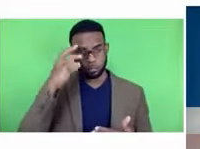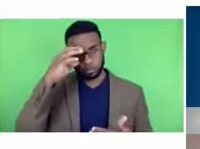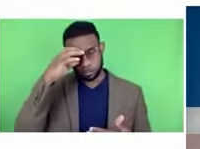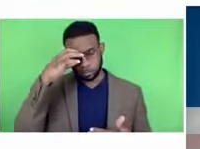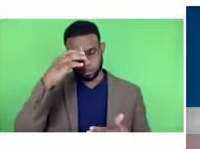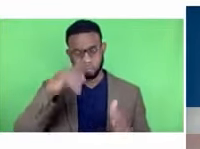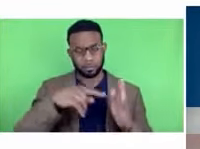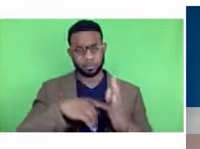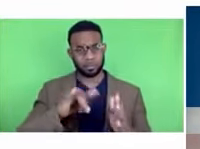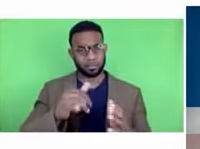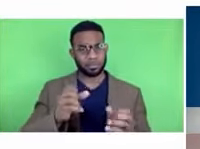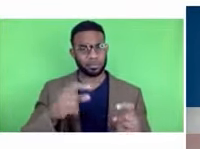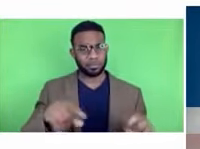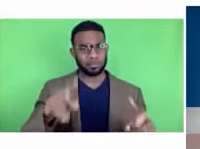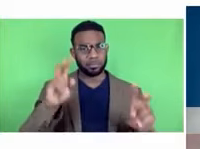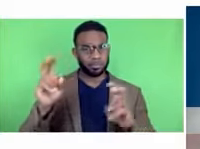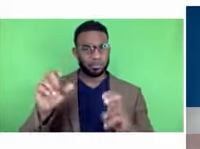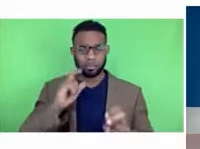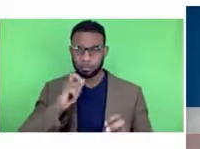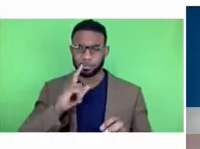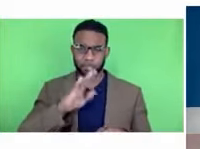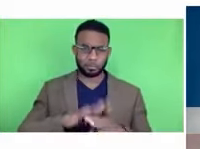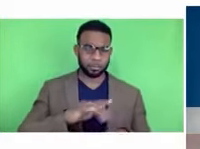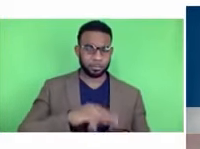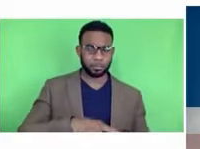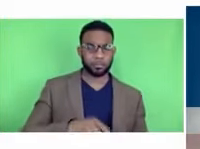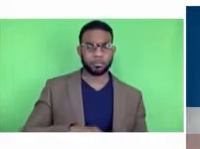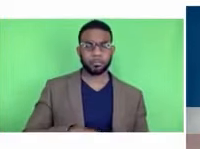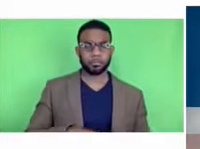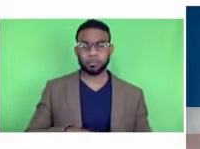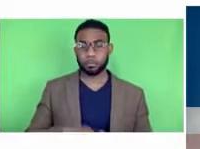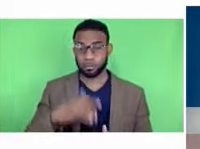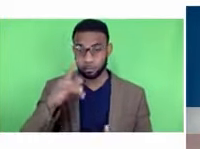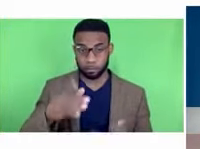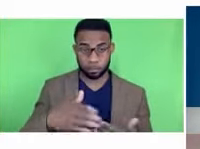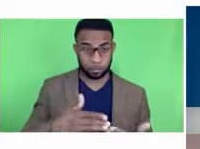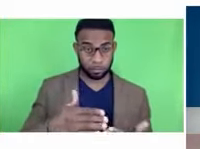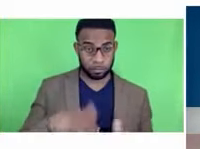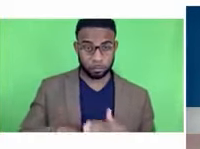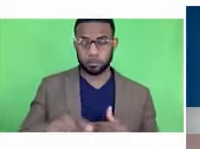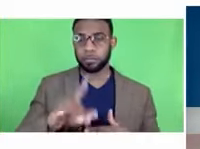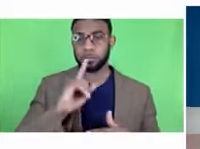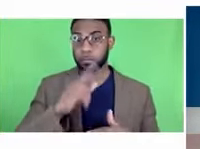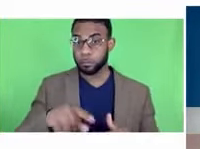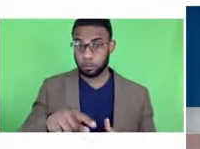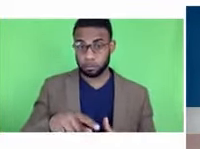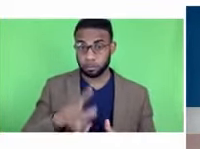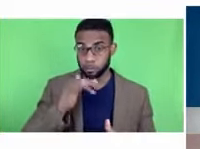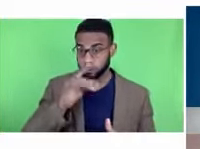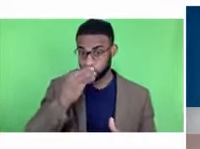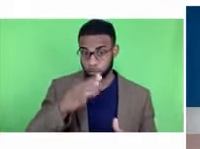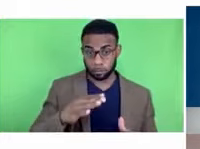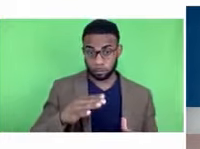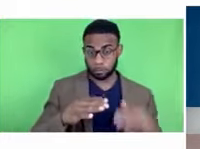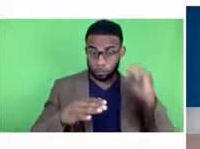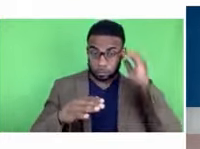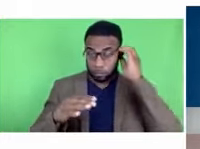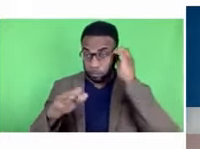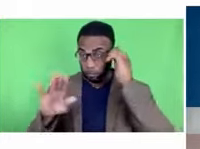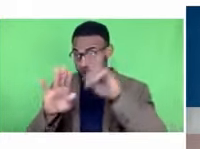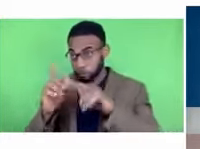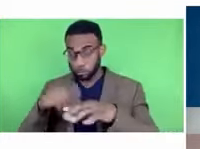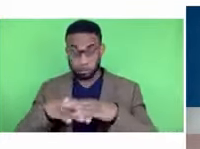that maybe there's issues that are going to go beyond that. If you're even to get in, if they don't care at the door, are they going to care when you're in the